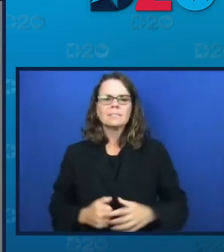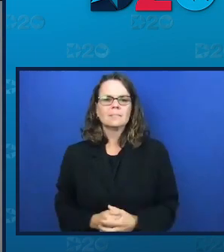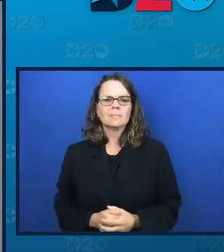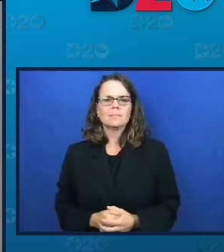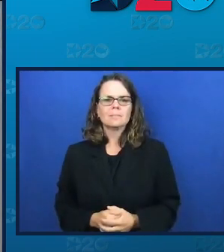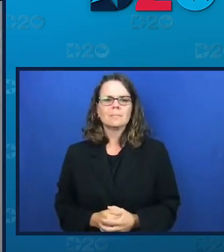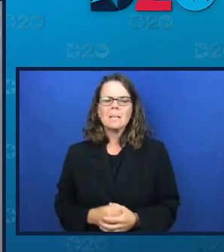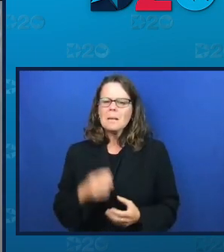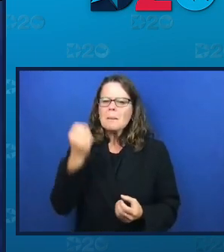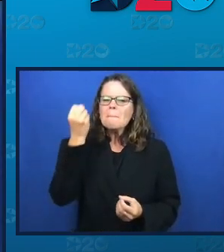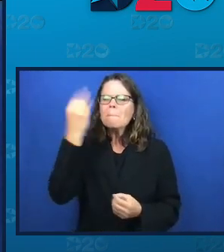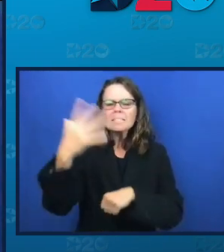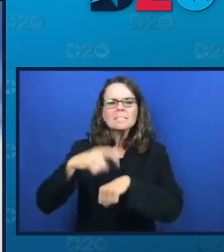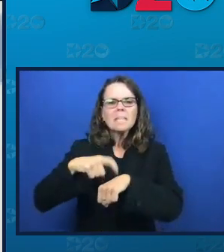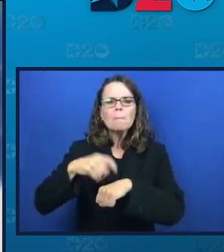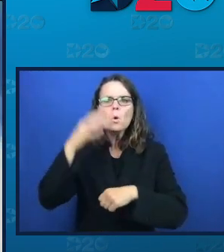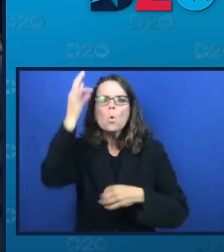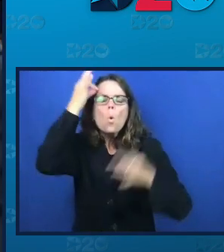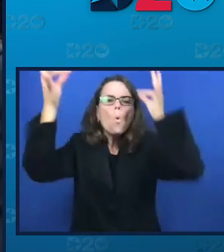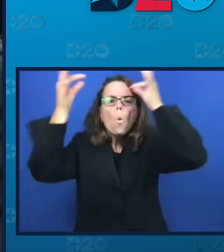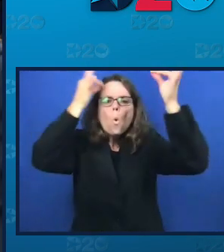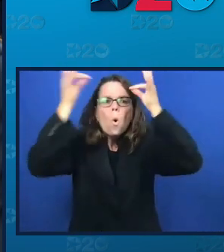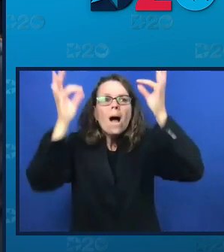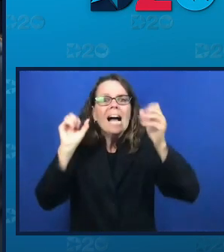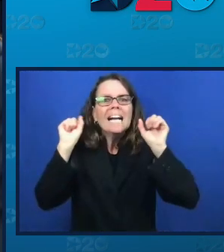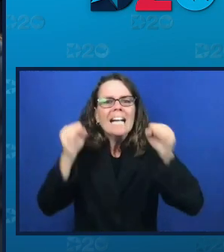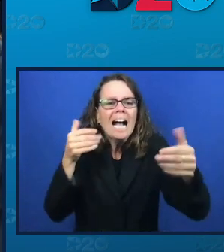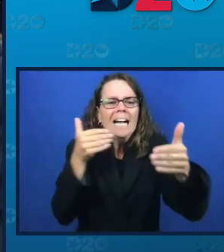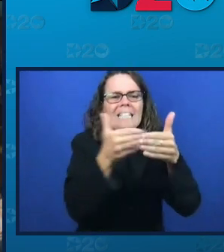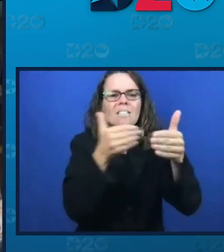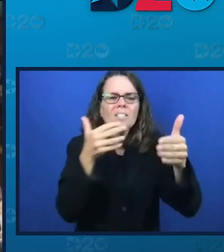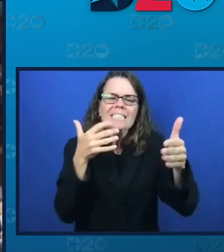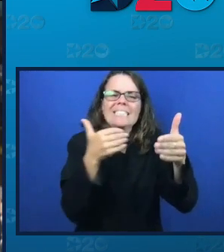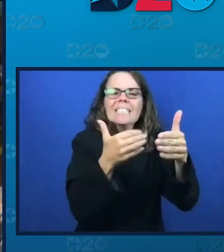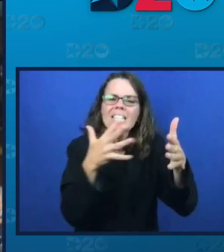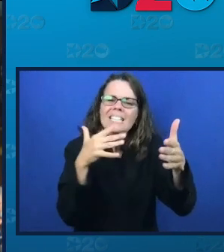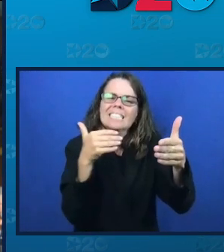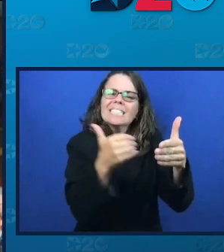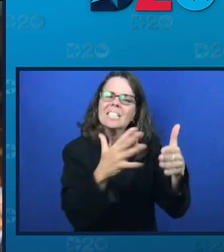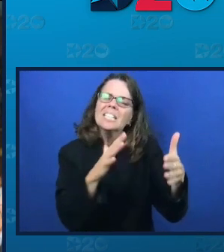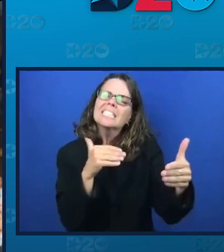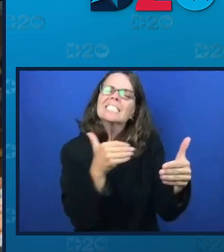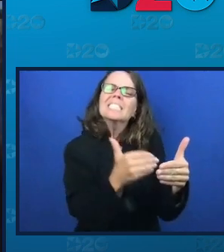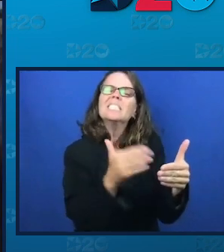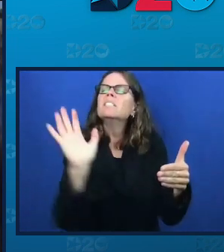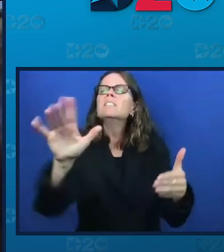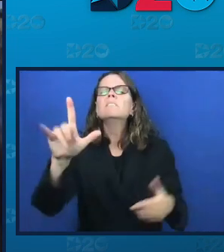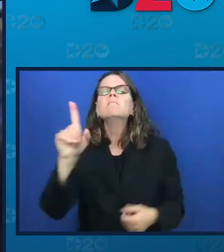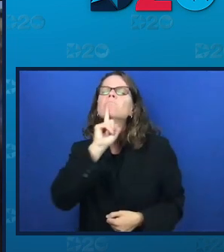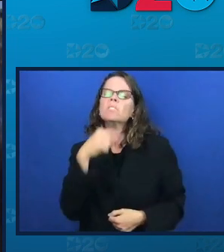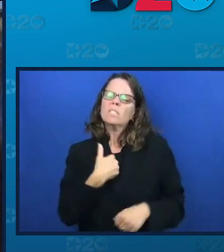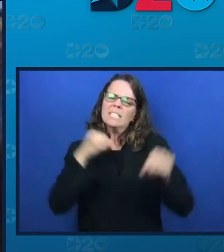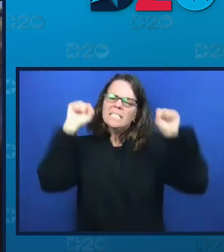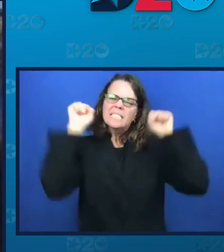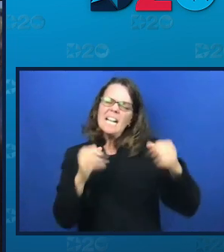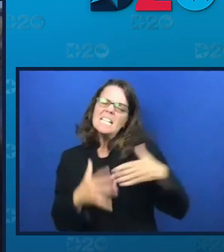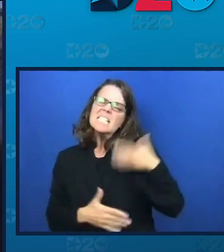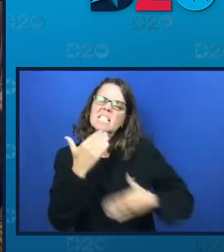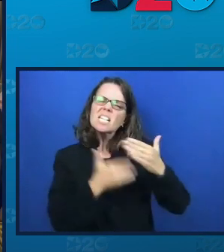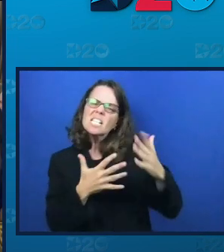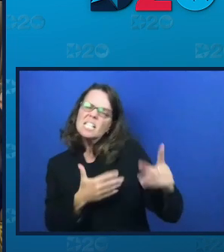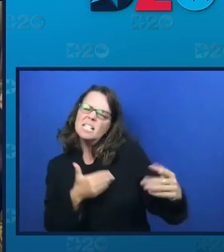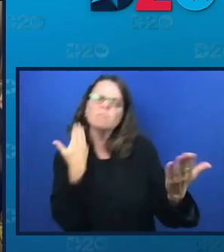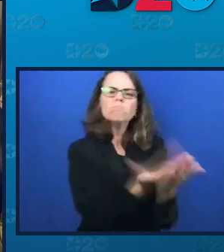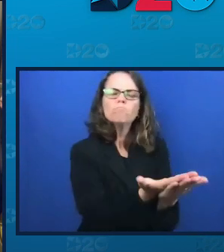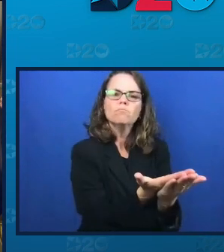an absolute national commitment. There are Democrats and Republicans on the Hill who share our passion to silence this